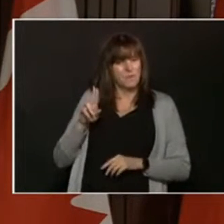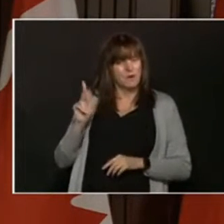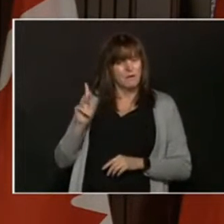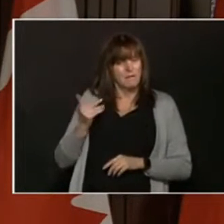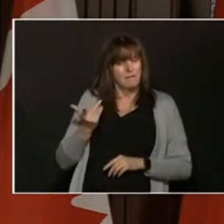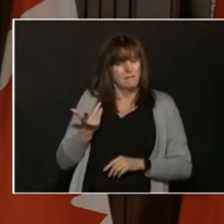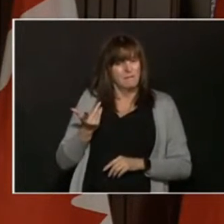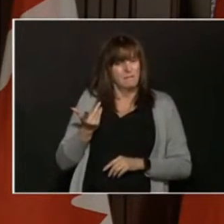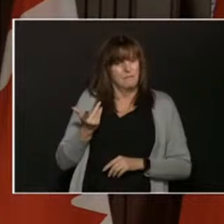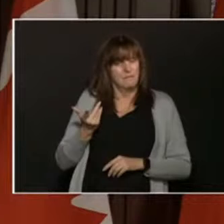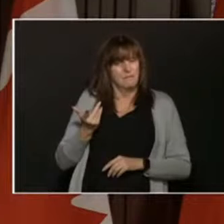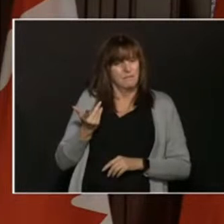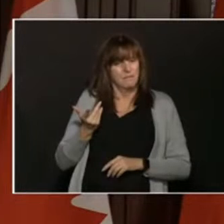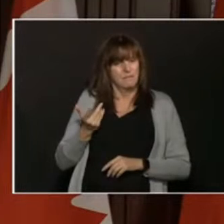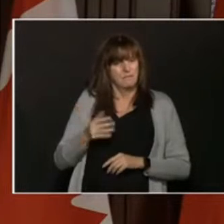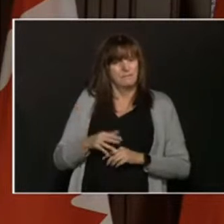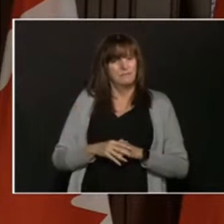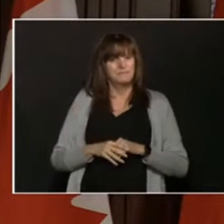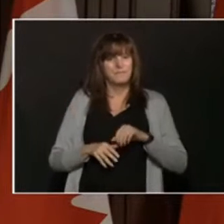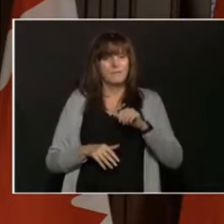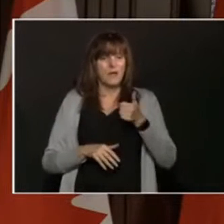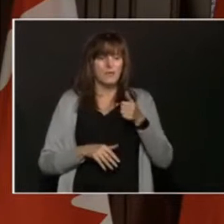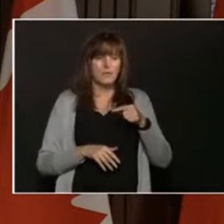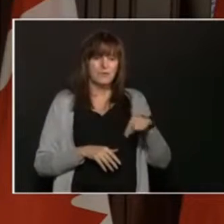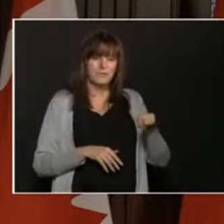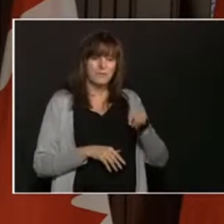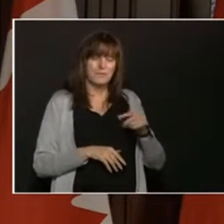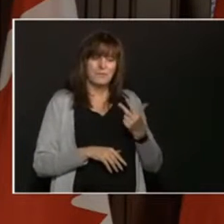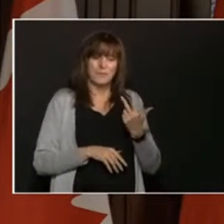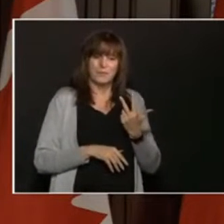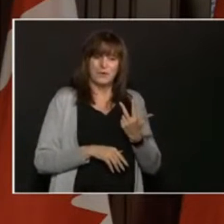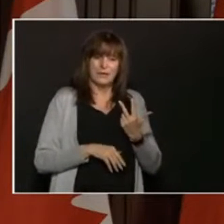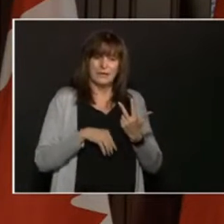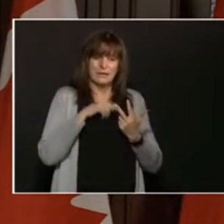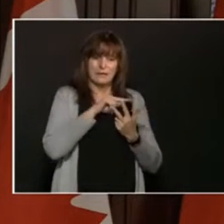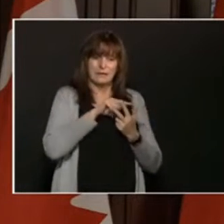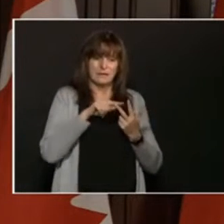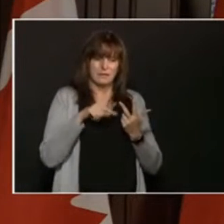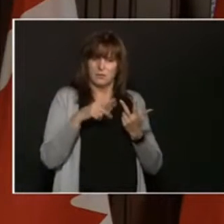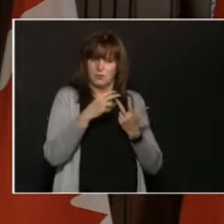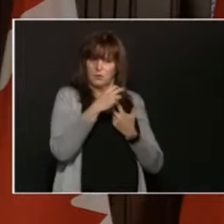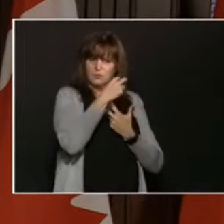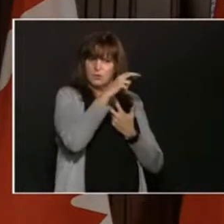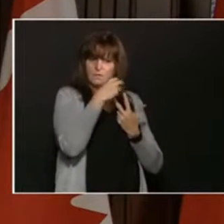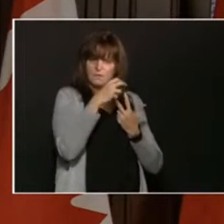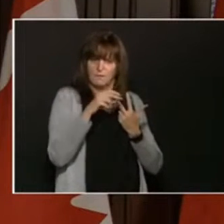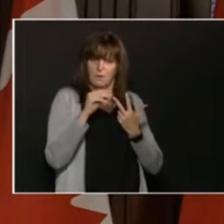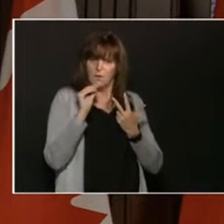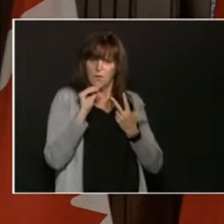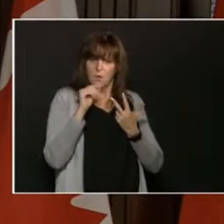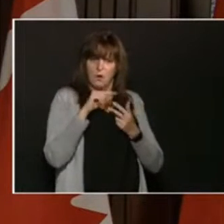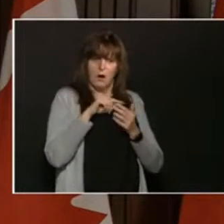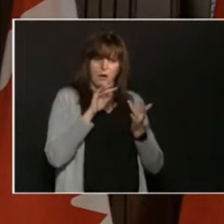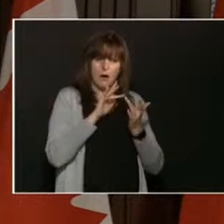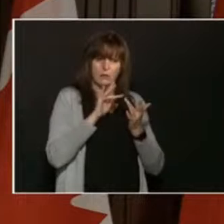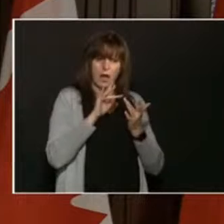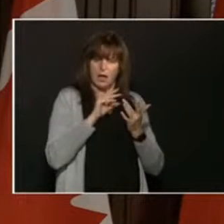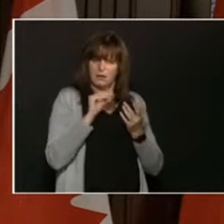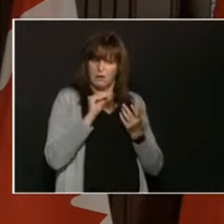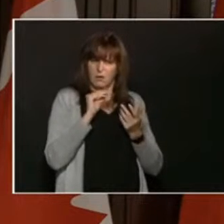we have been unable to get any evidence of travel, although the health unit is continuing to interview